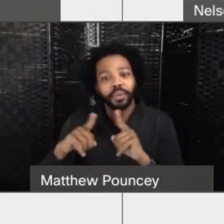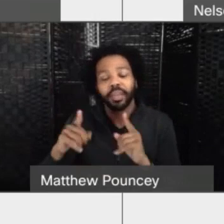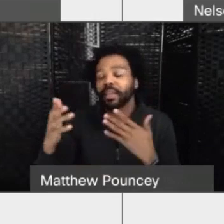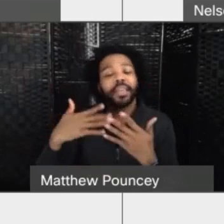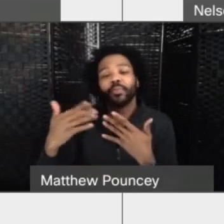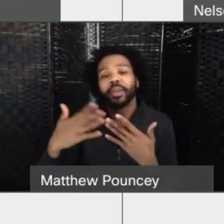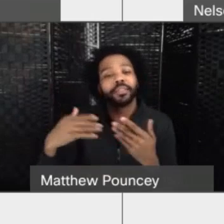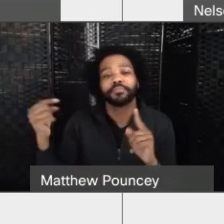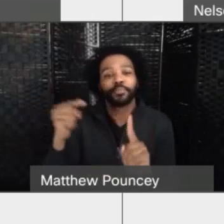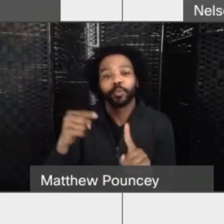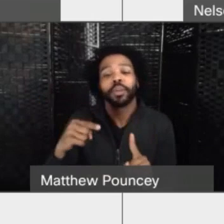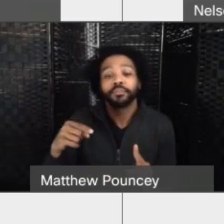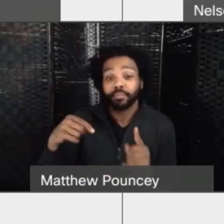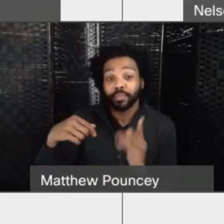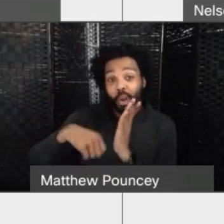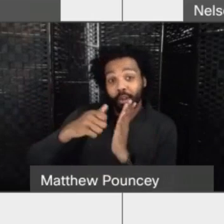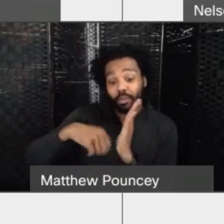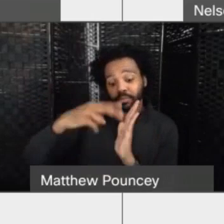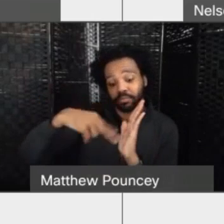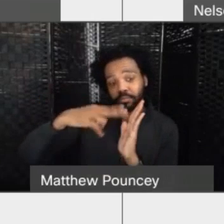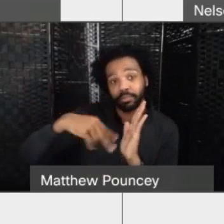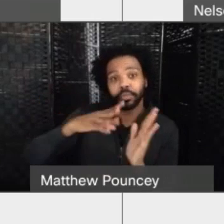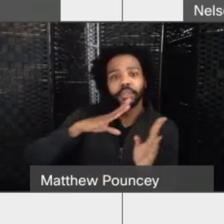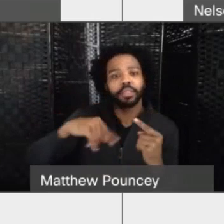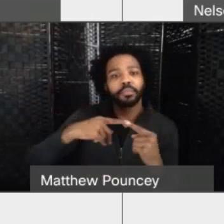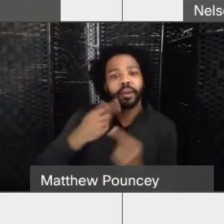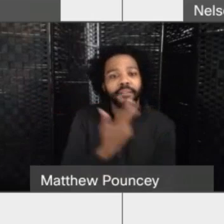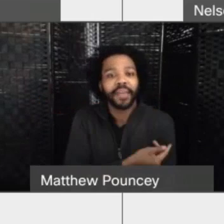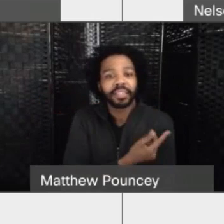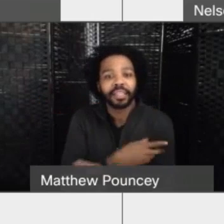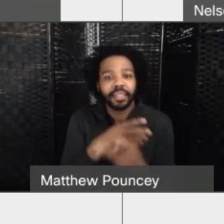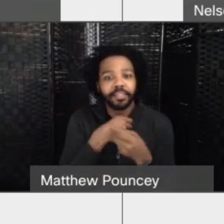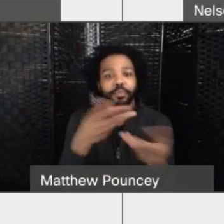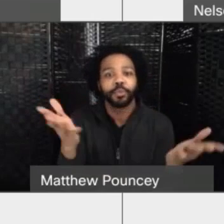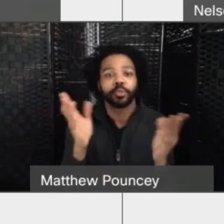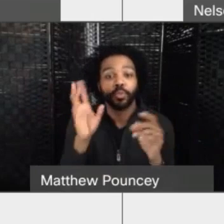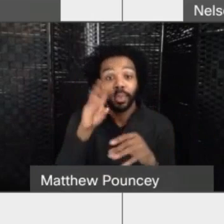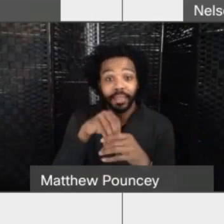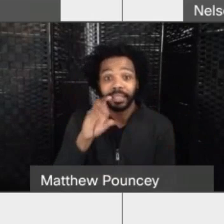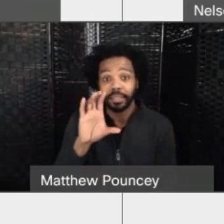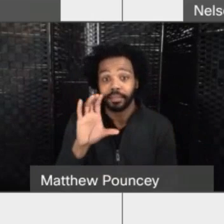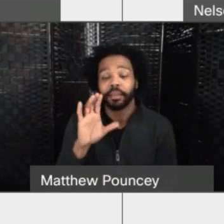anyway, that speaks to the issue of vaccine distribution in the district. And,